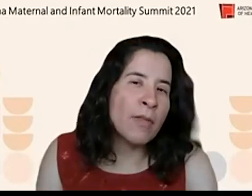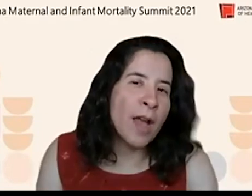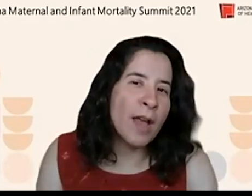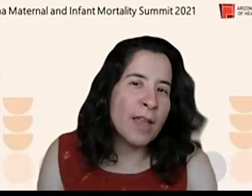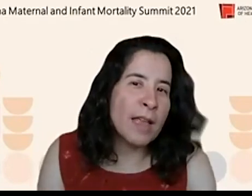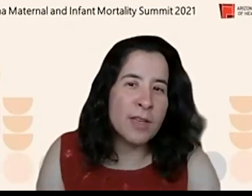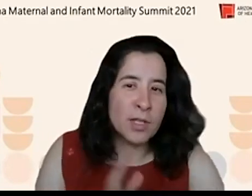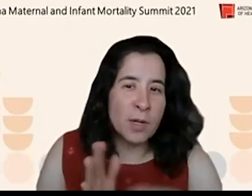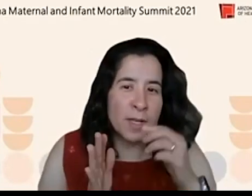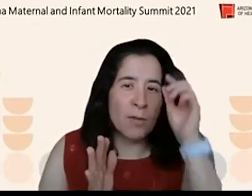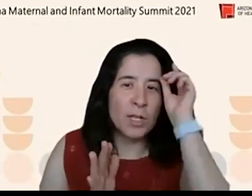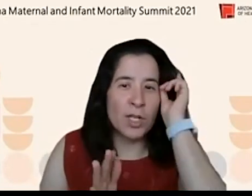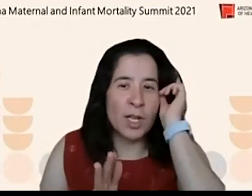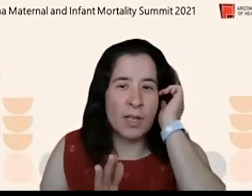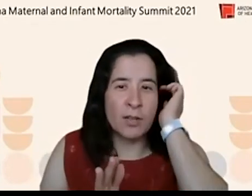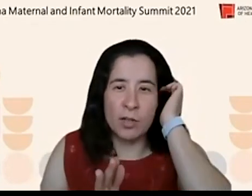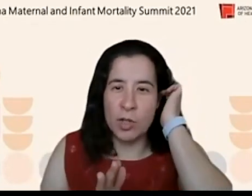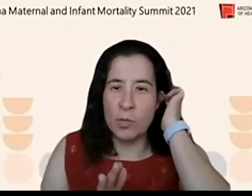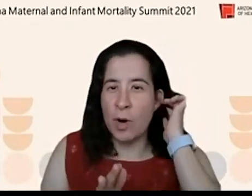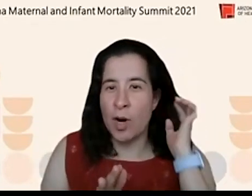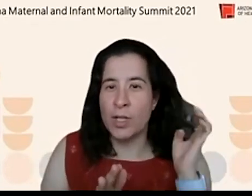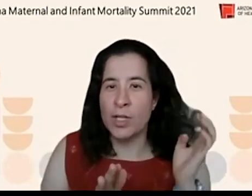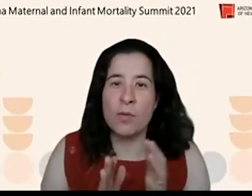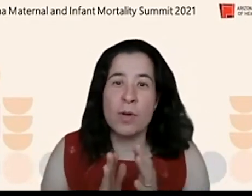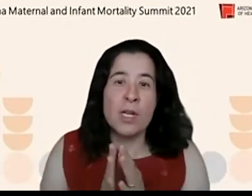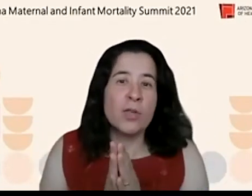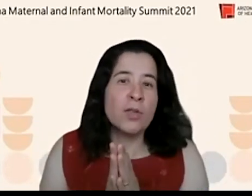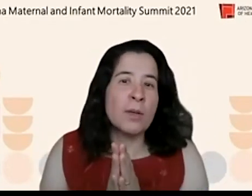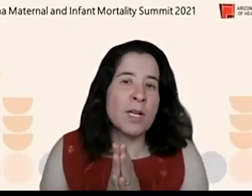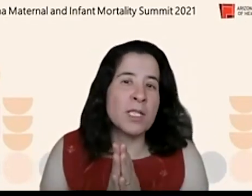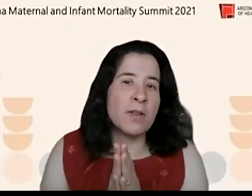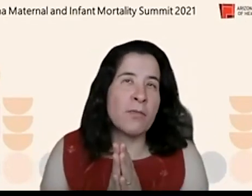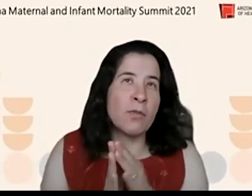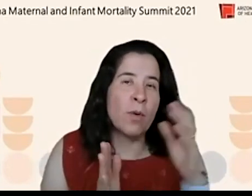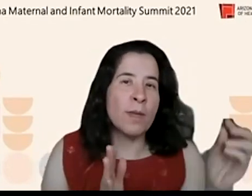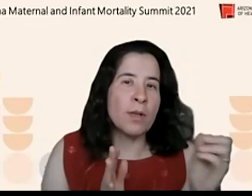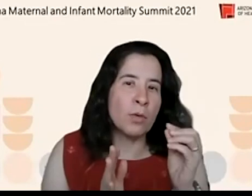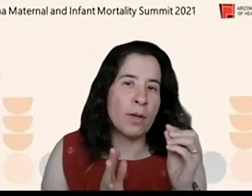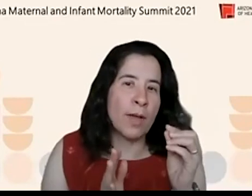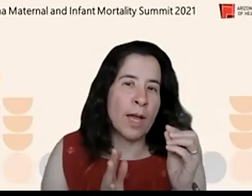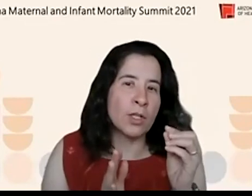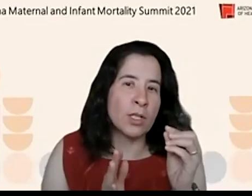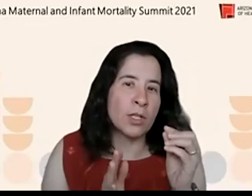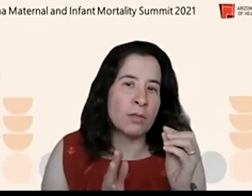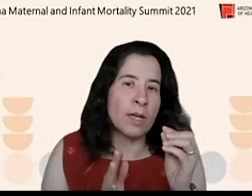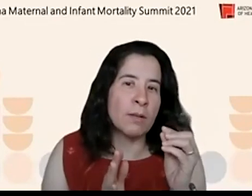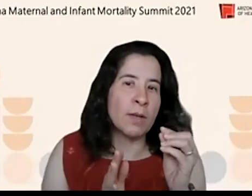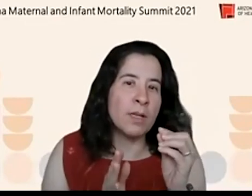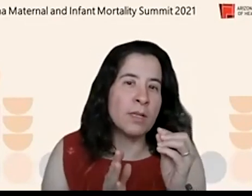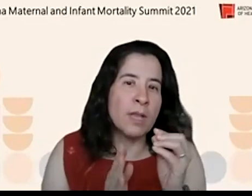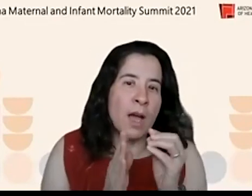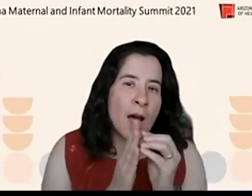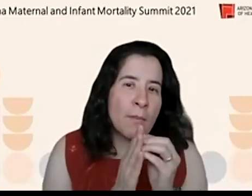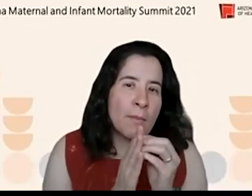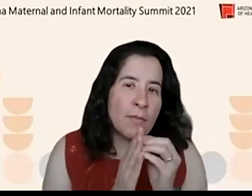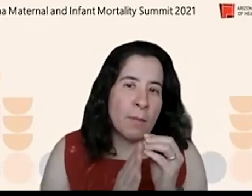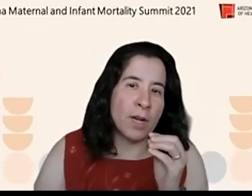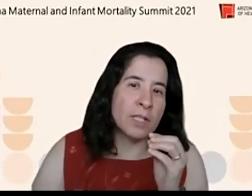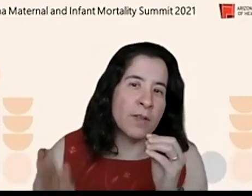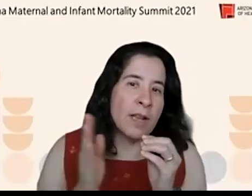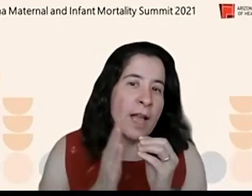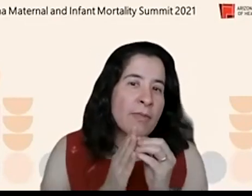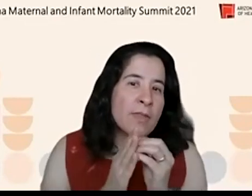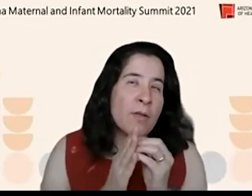that in terms of that question, I think that there's two parts. So certainly breastfeed for women who have had gestational diabetes, if